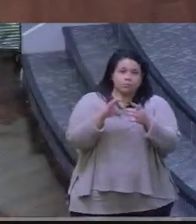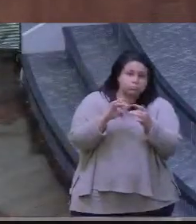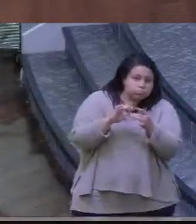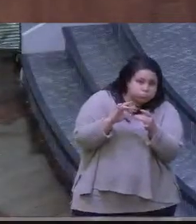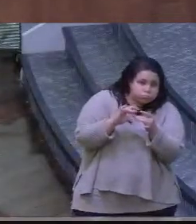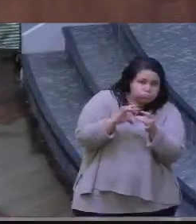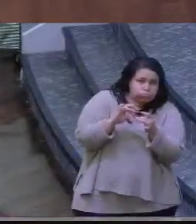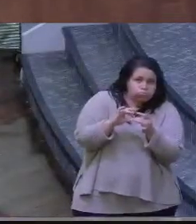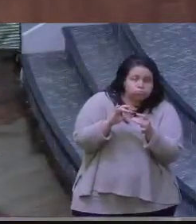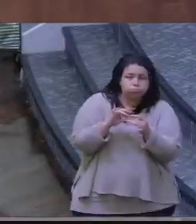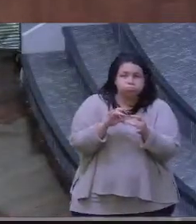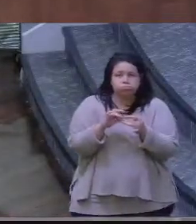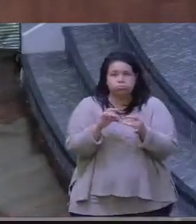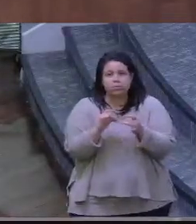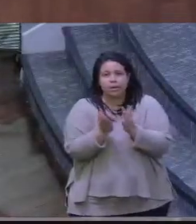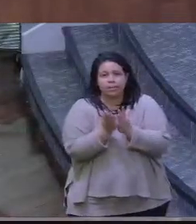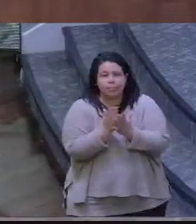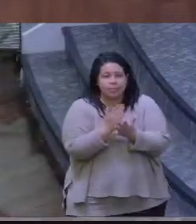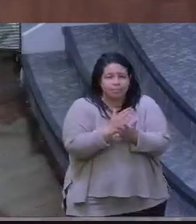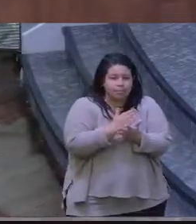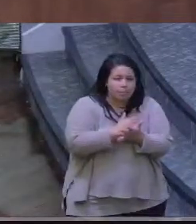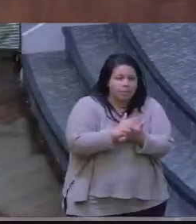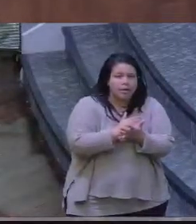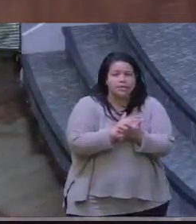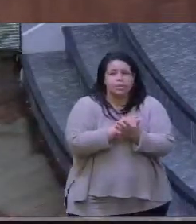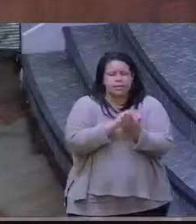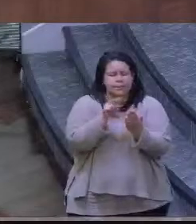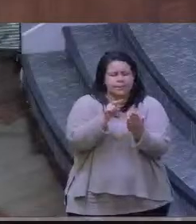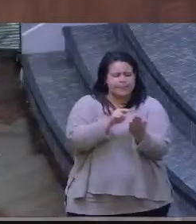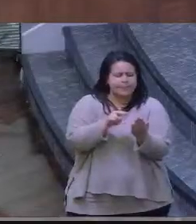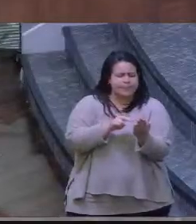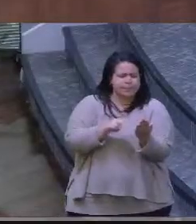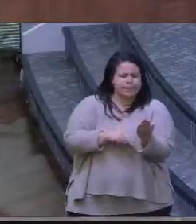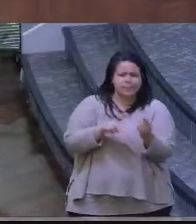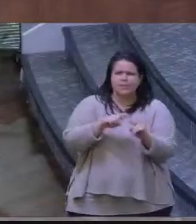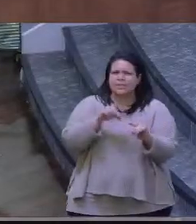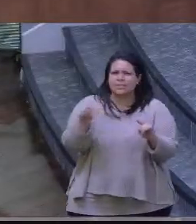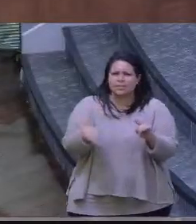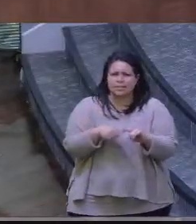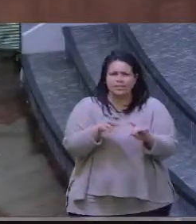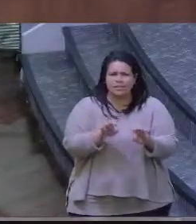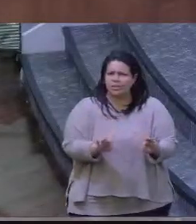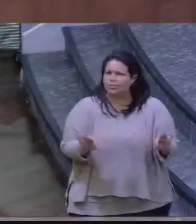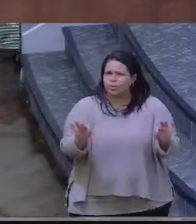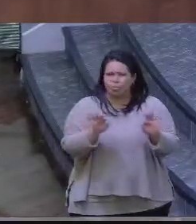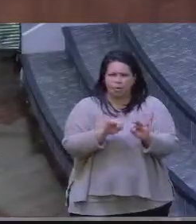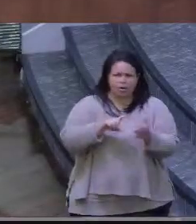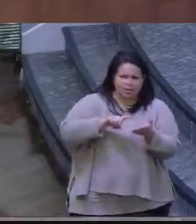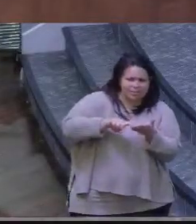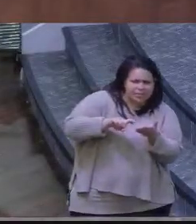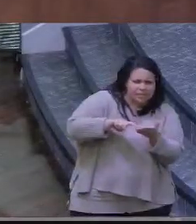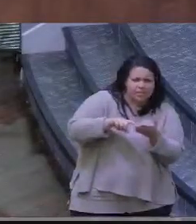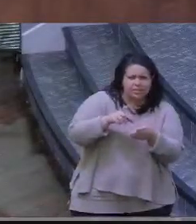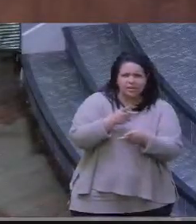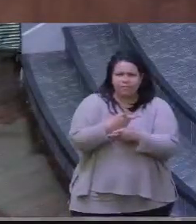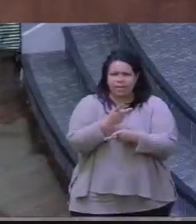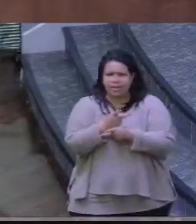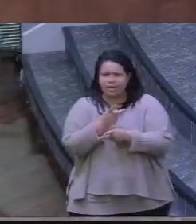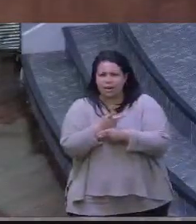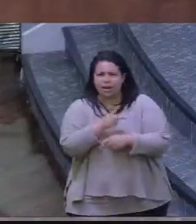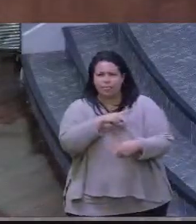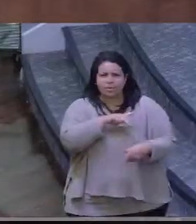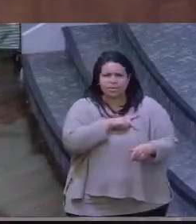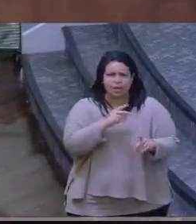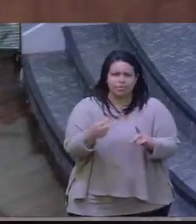we approach the budget season, it would be worth an investigation of seeing what it looks like from a personnel